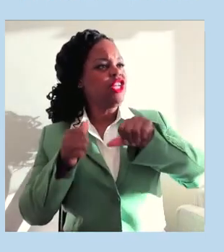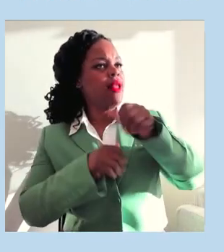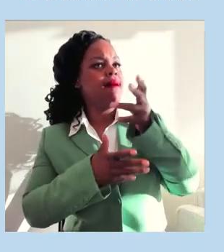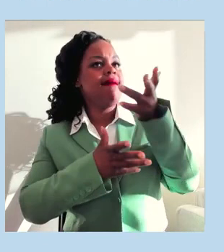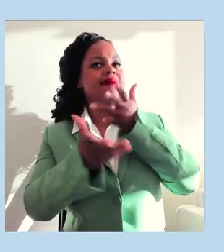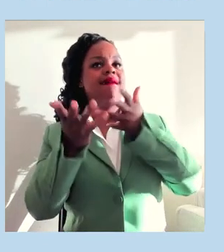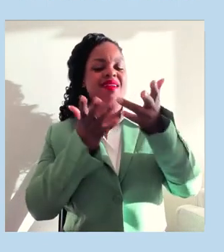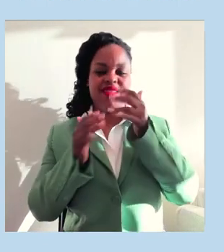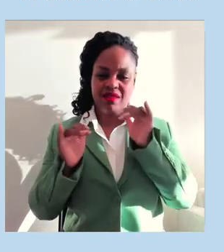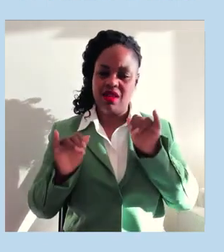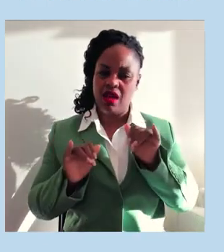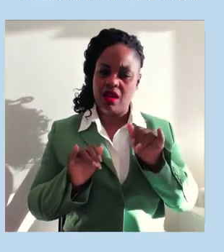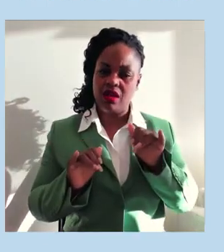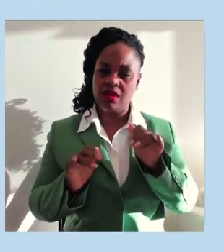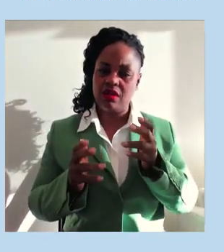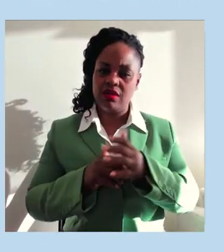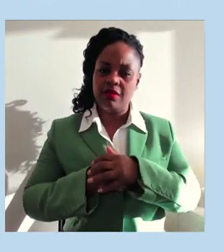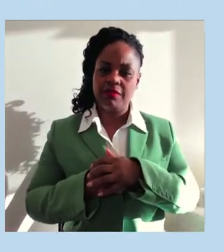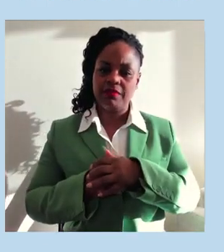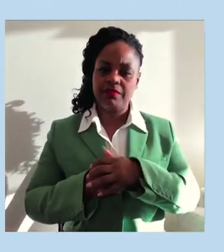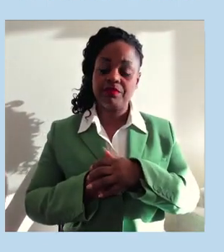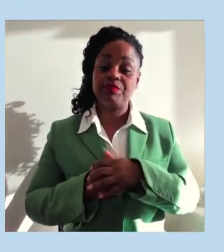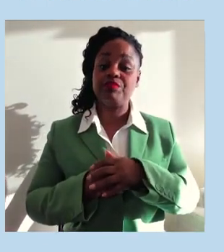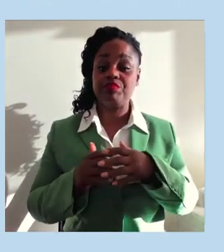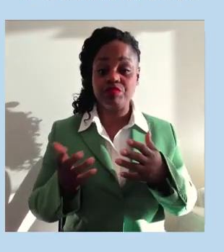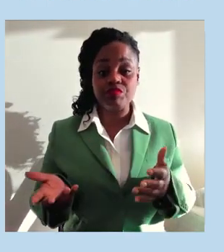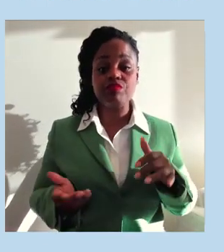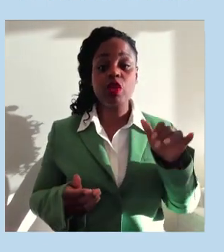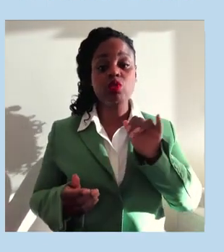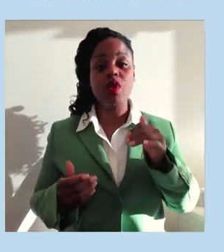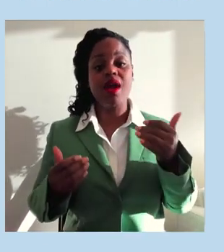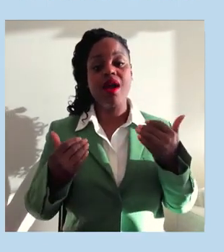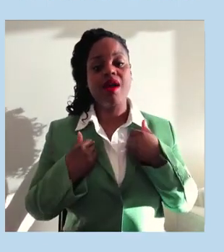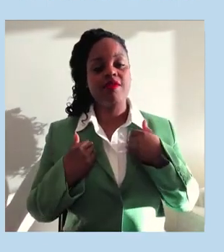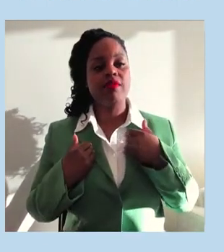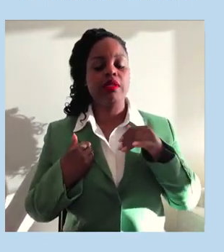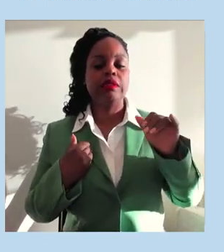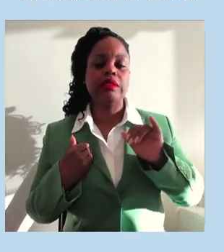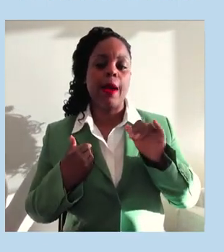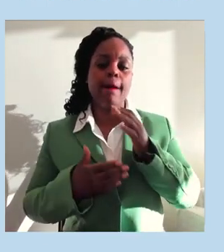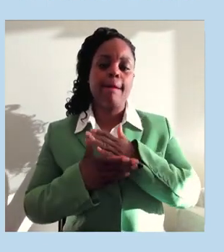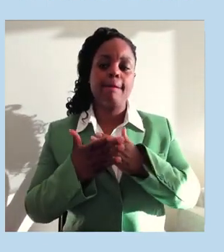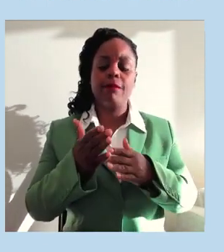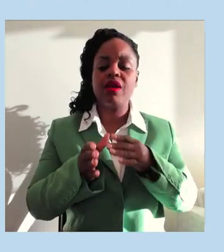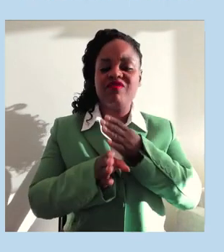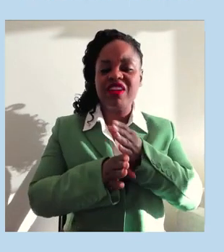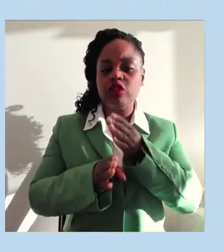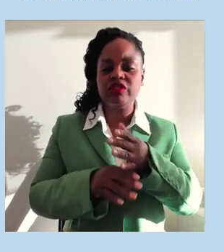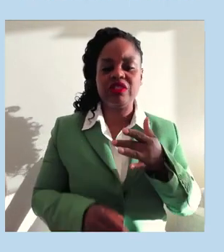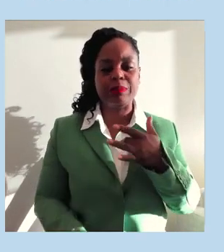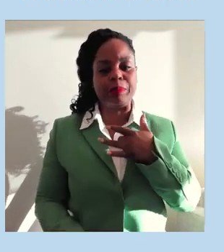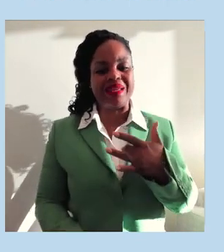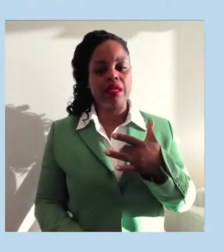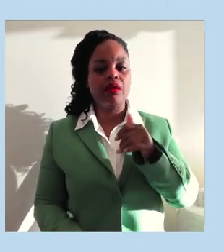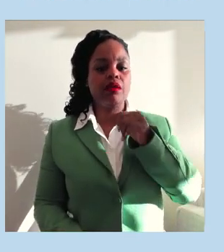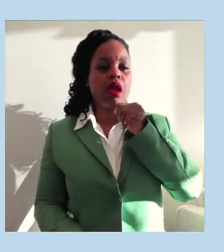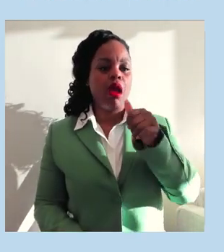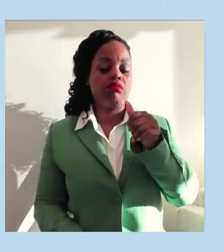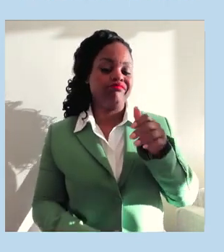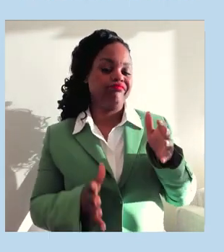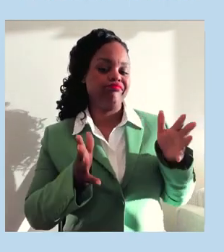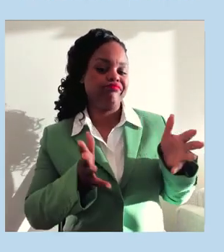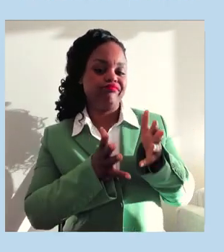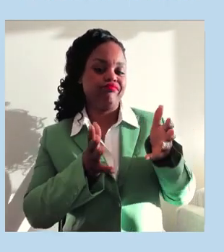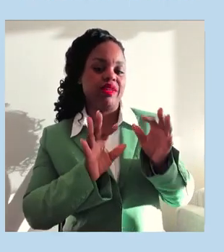not family-oriented when compared with others. Employers and organizations worldwide must put policies in place to